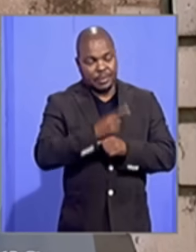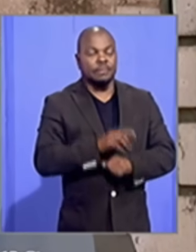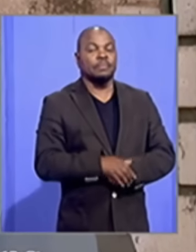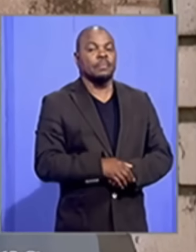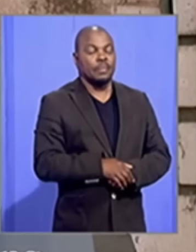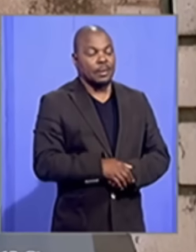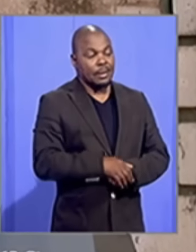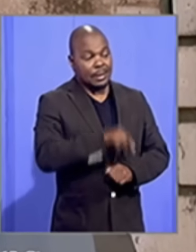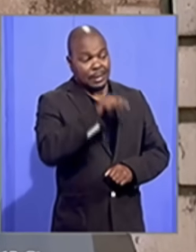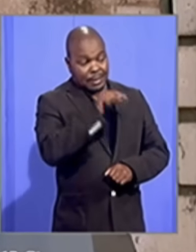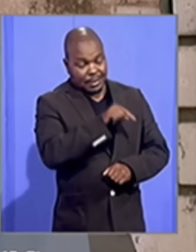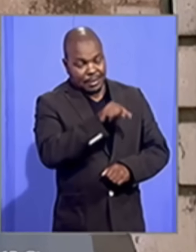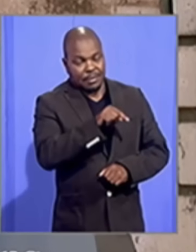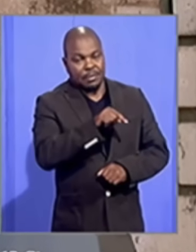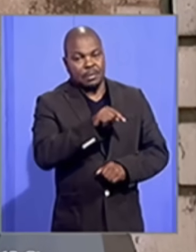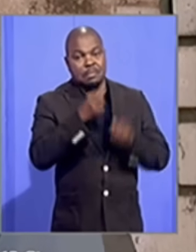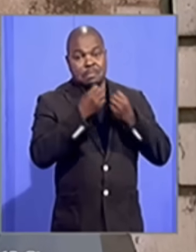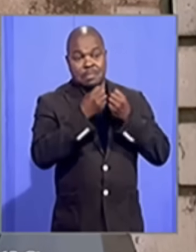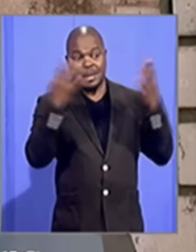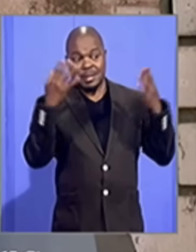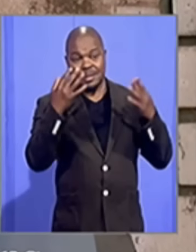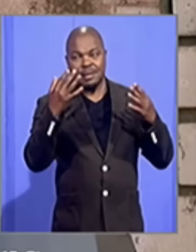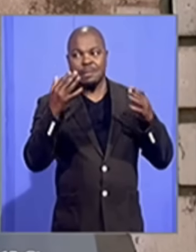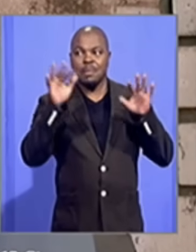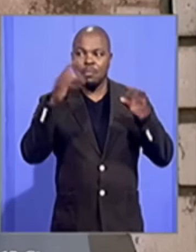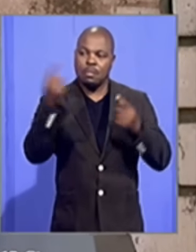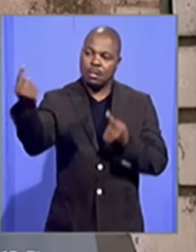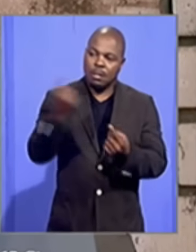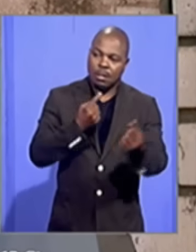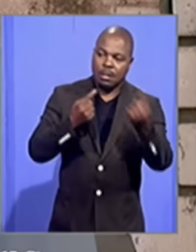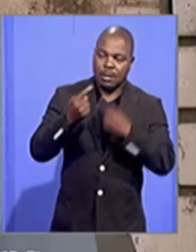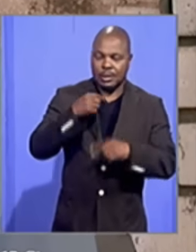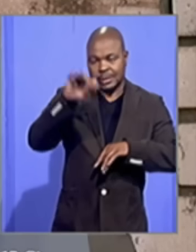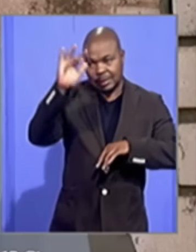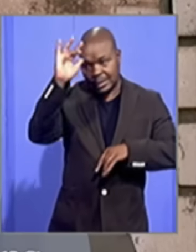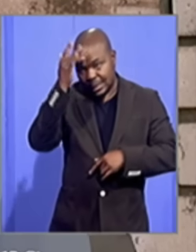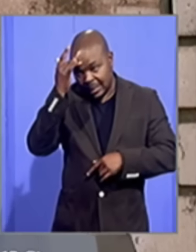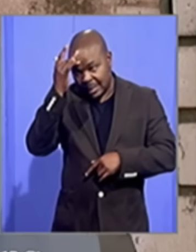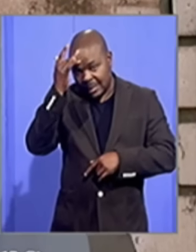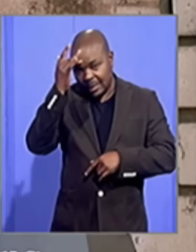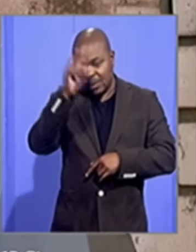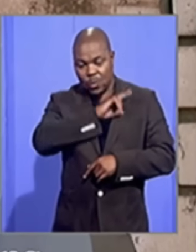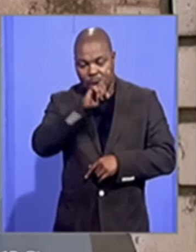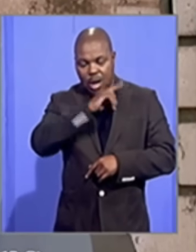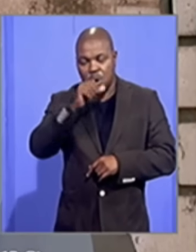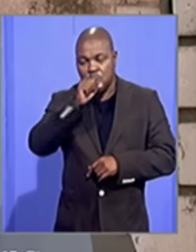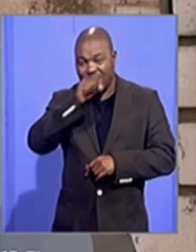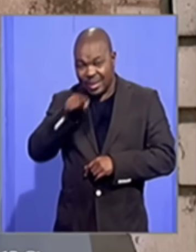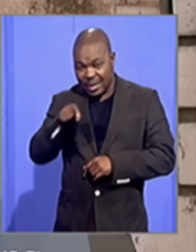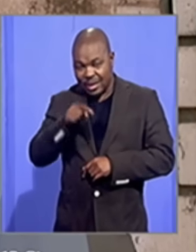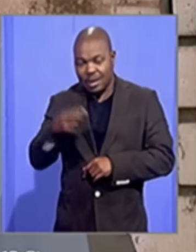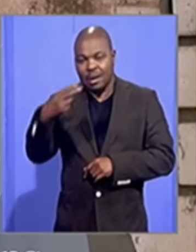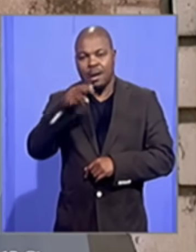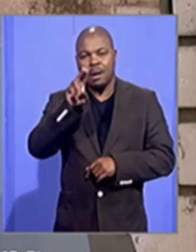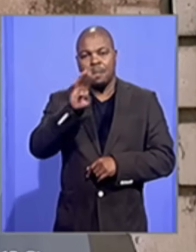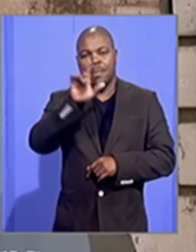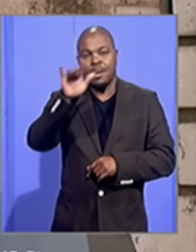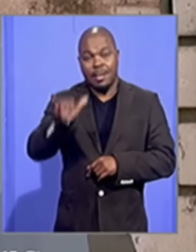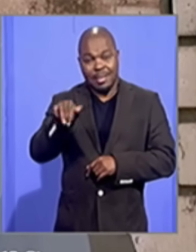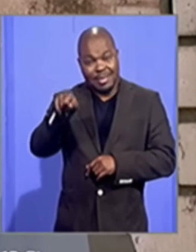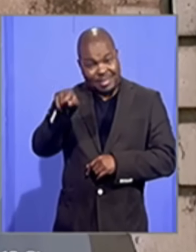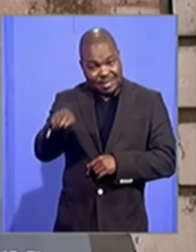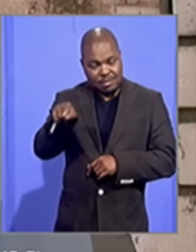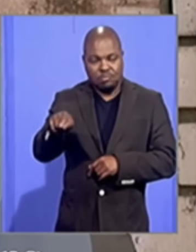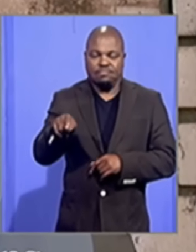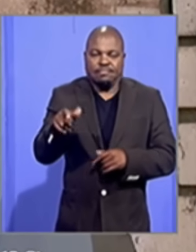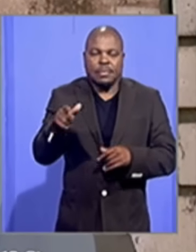many of them ba ba tsubang Habli ba khale batla. They couldn't survive. Now I'm lucky. Go get survive.